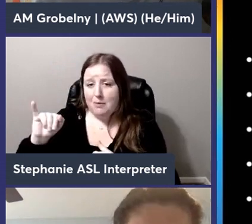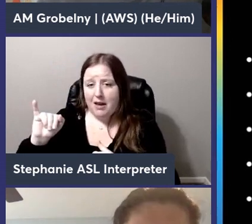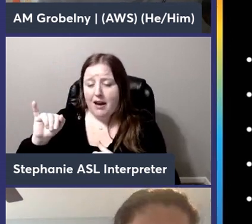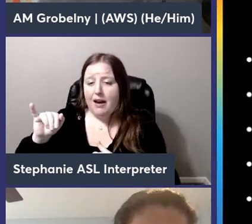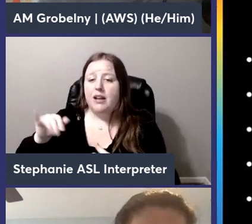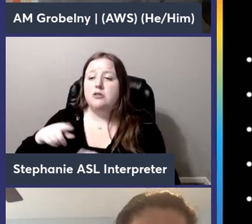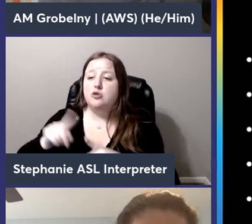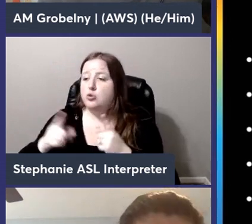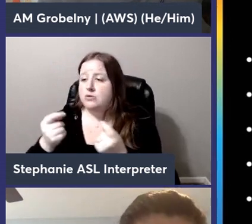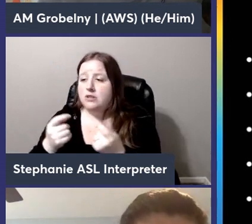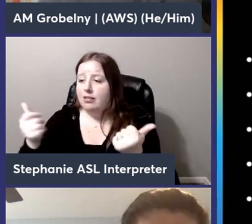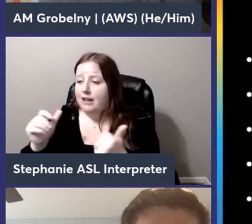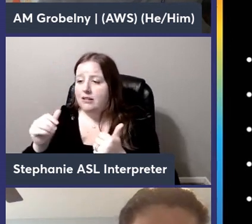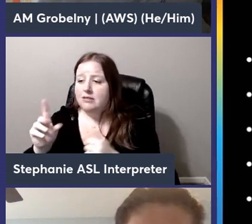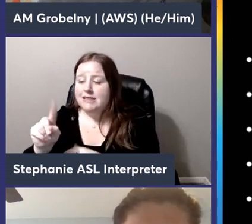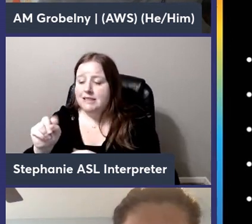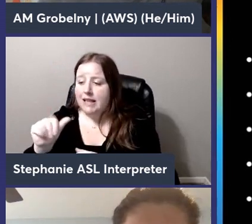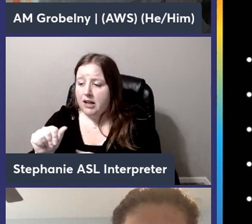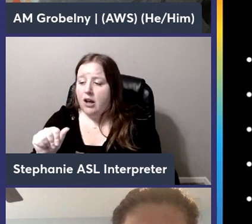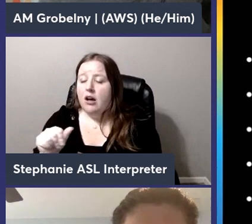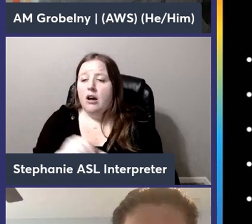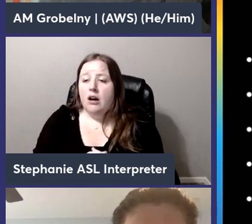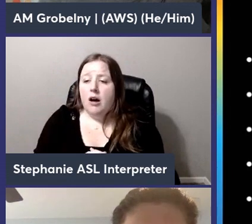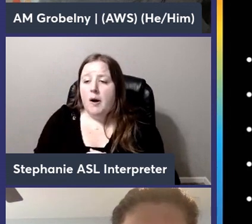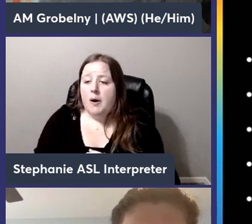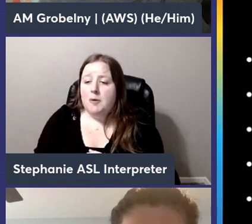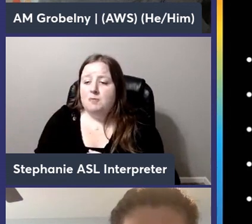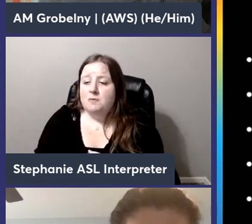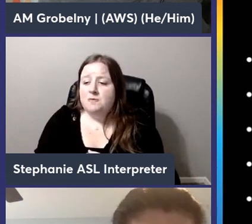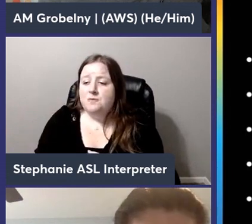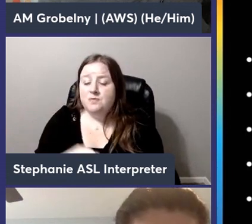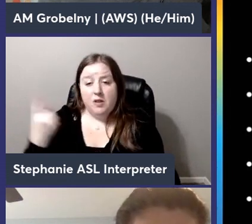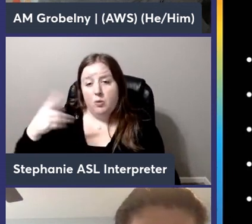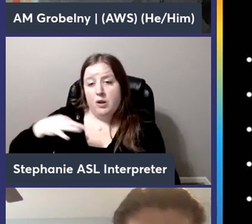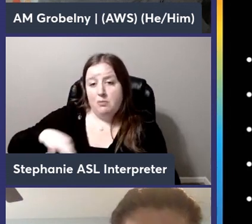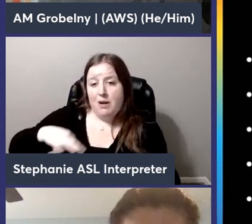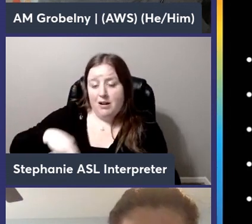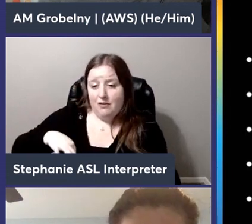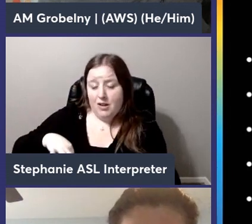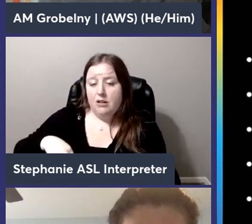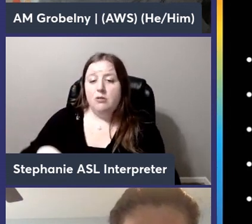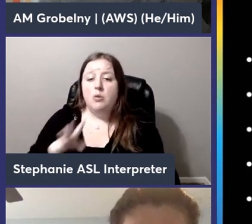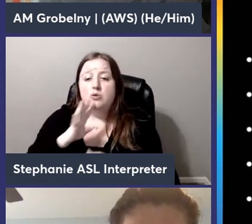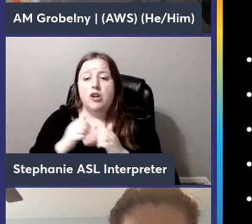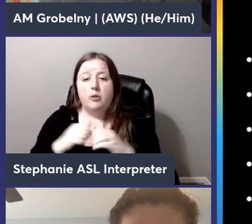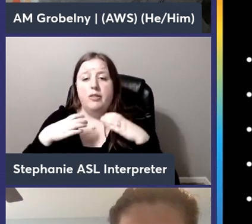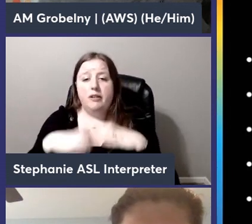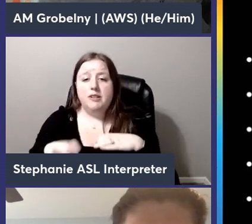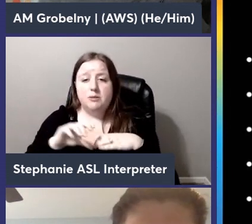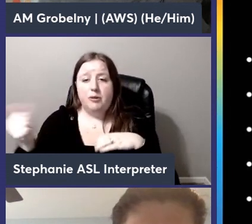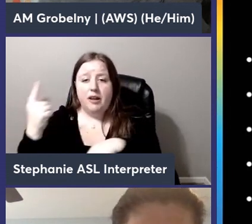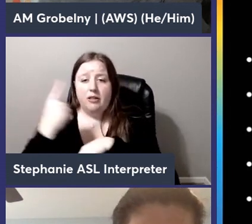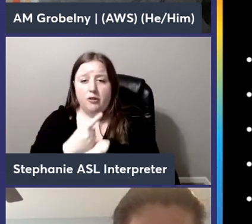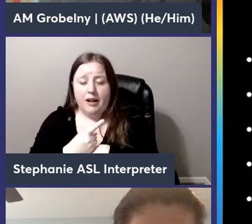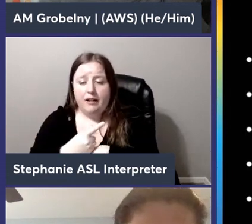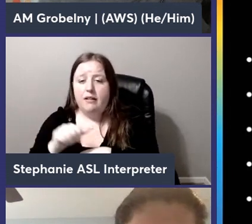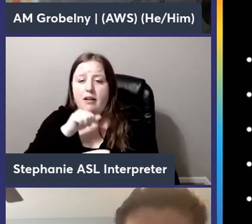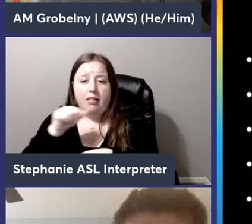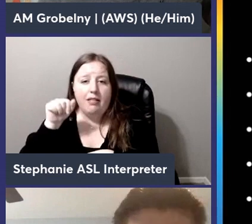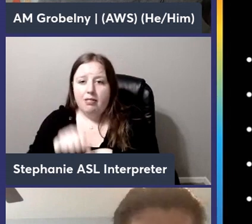data. One of the benefits, and we were talking to a customer yesterday, and they loved this